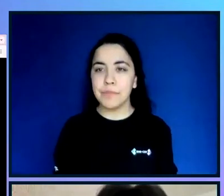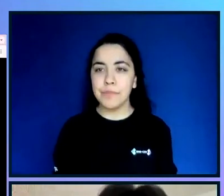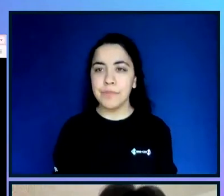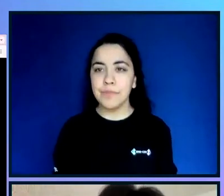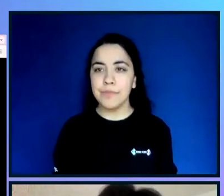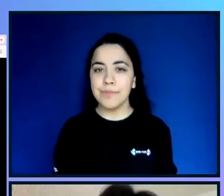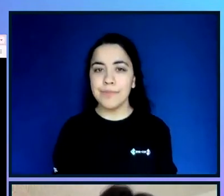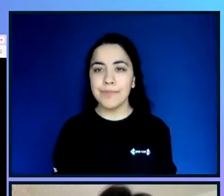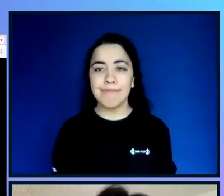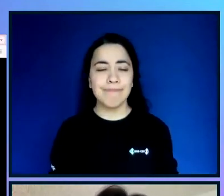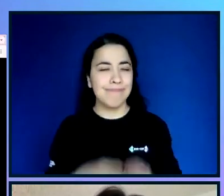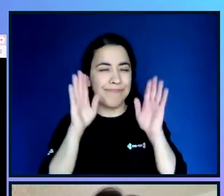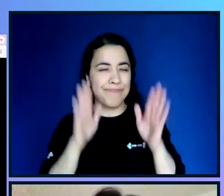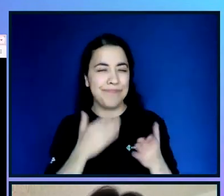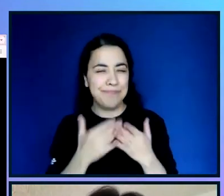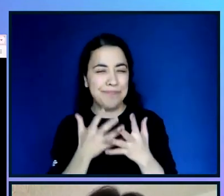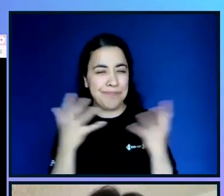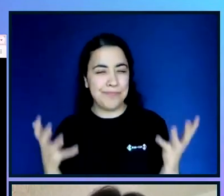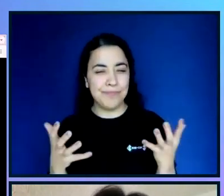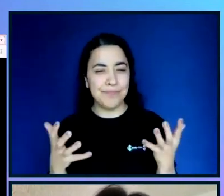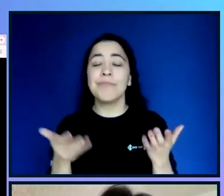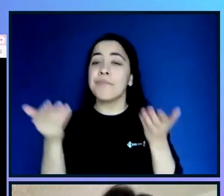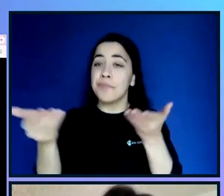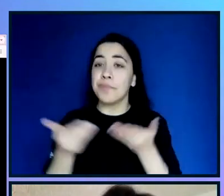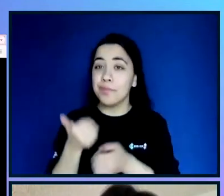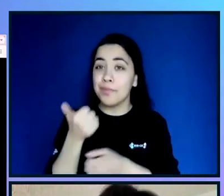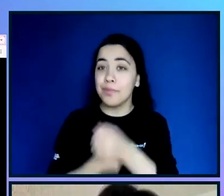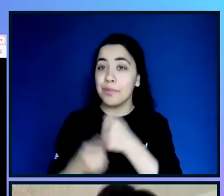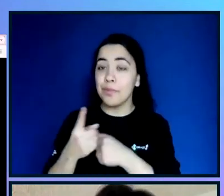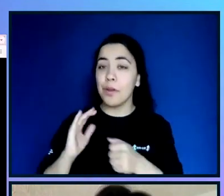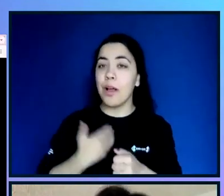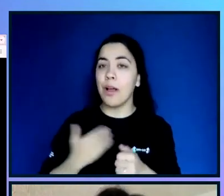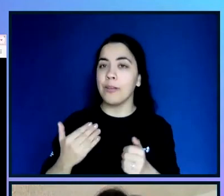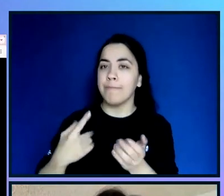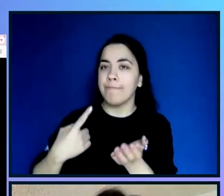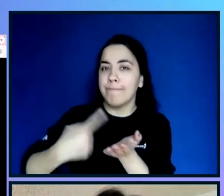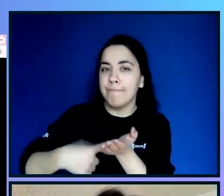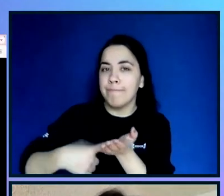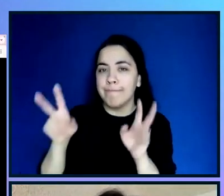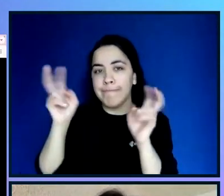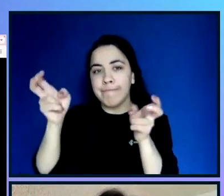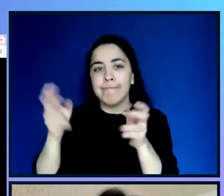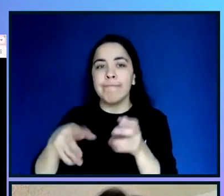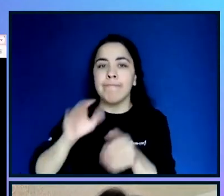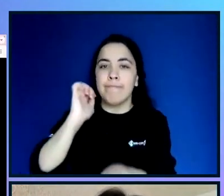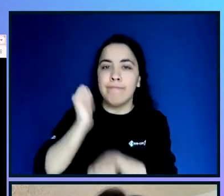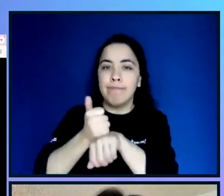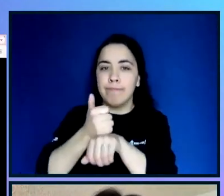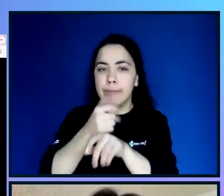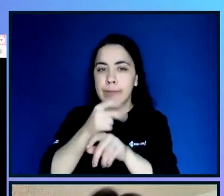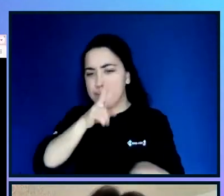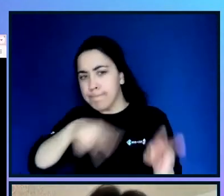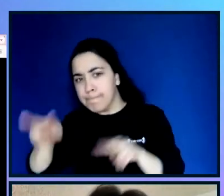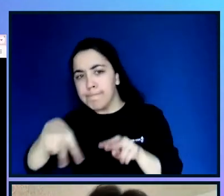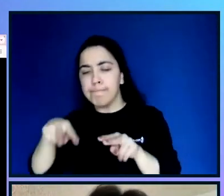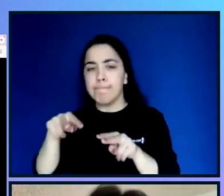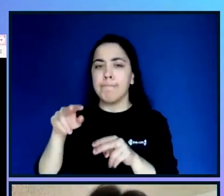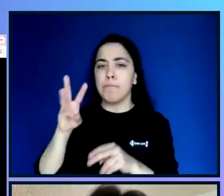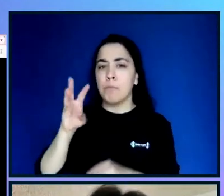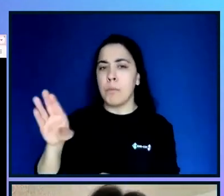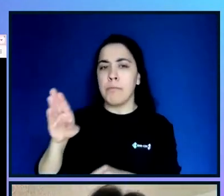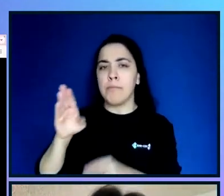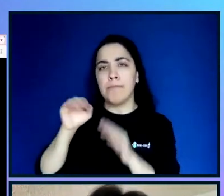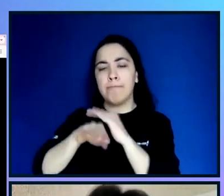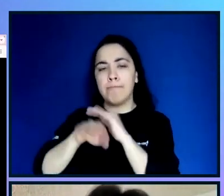Awesome, Liz. Thank you so much. And again, welcome everyone to our talk, Establishing a Scalable Web Accessibility Education